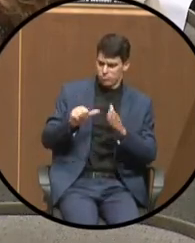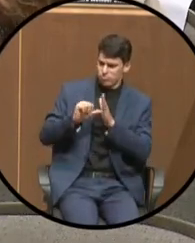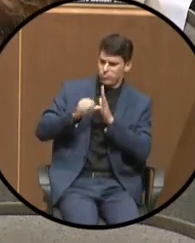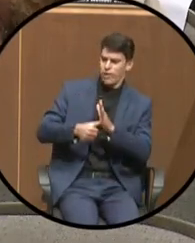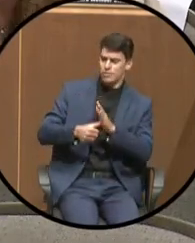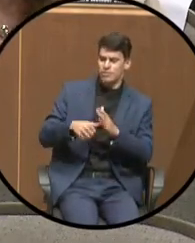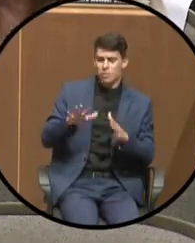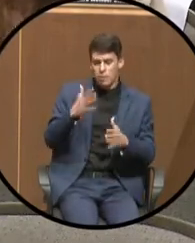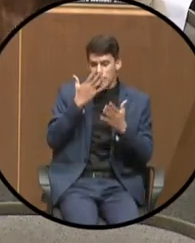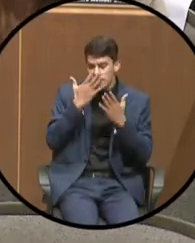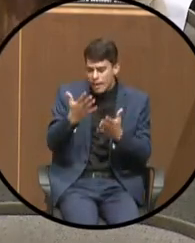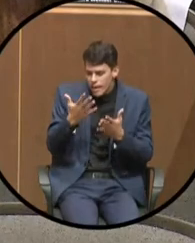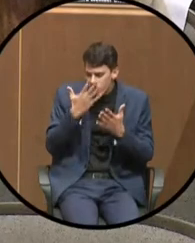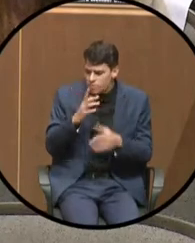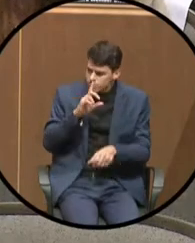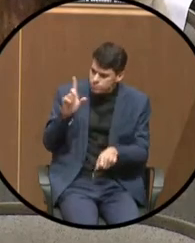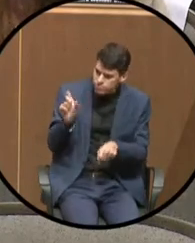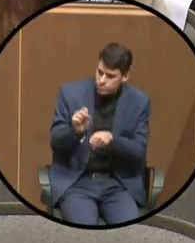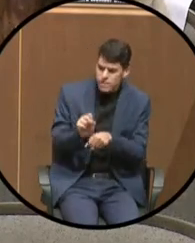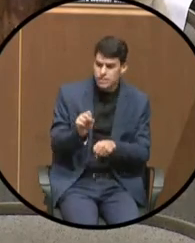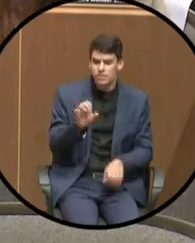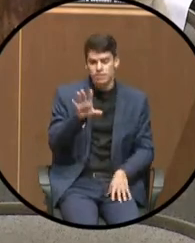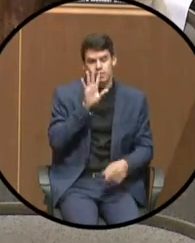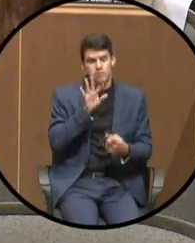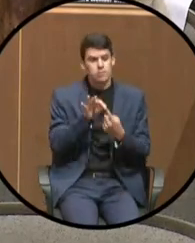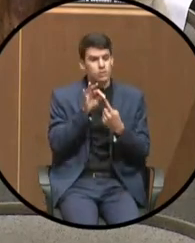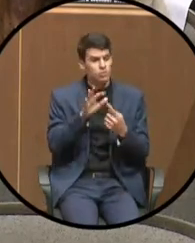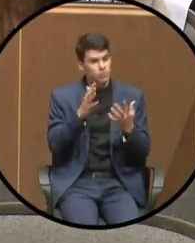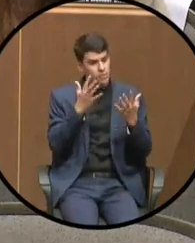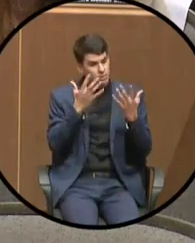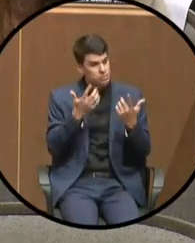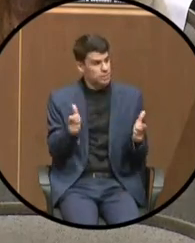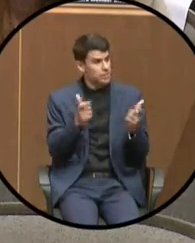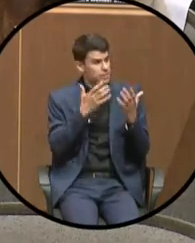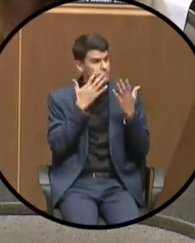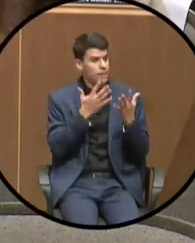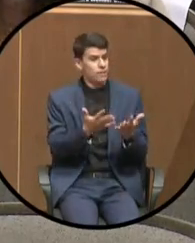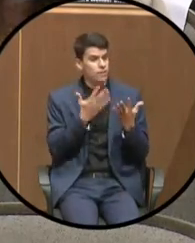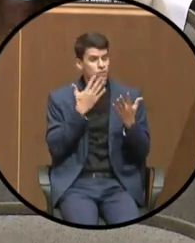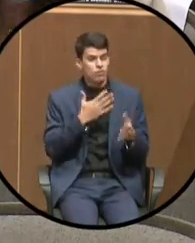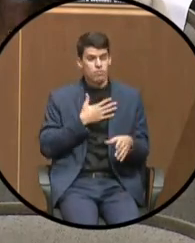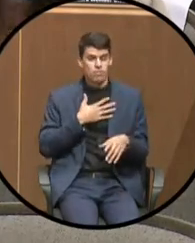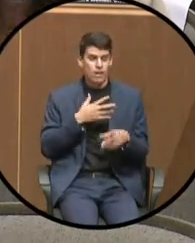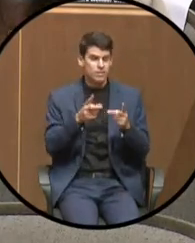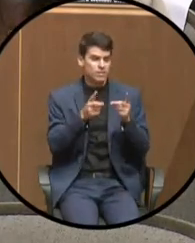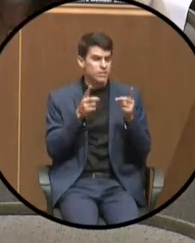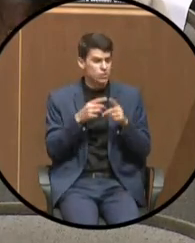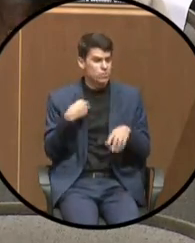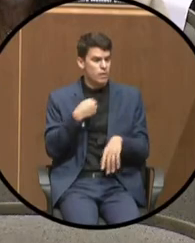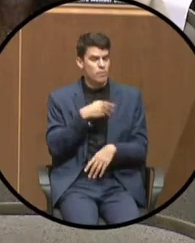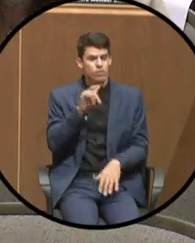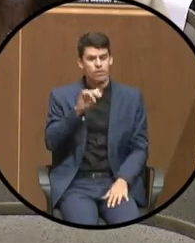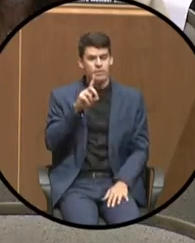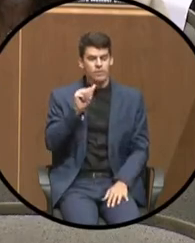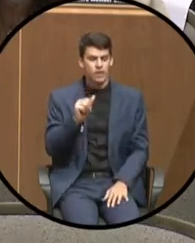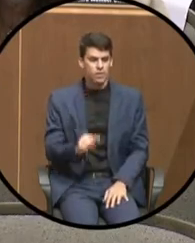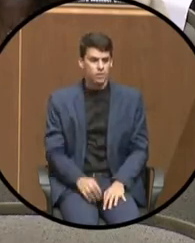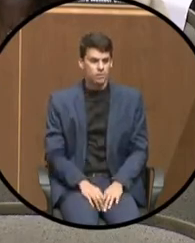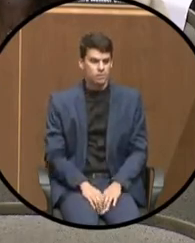bottom of my heart, and especially a huge thank you to my district member, Linda Cobert. Thank you very